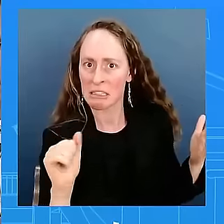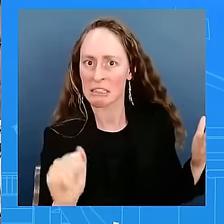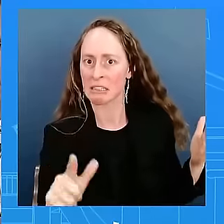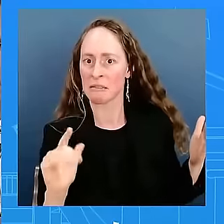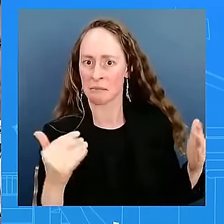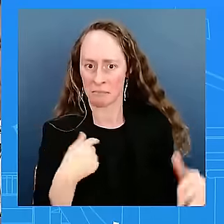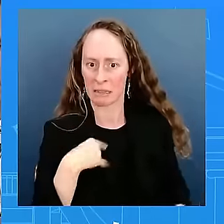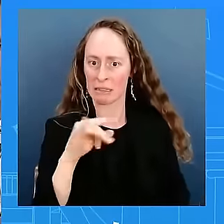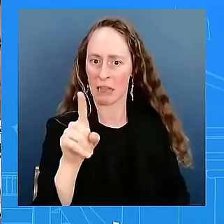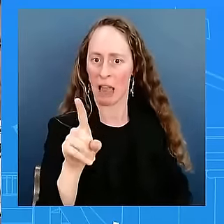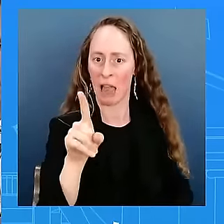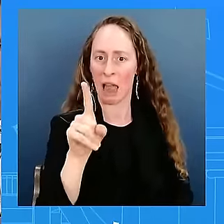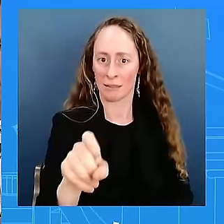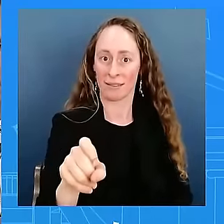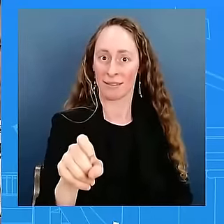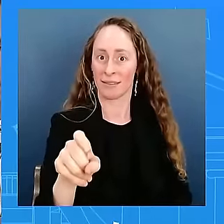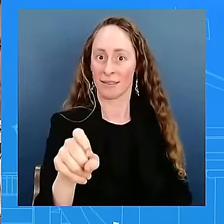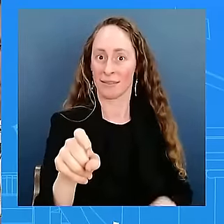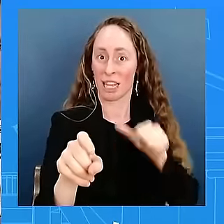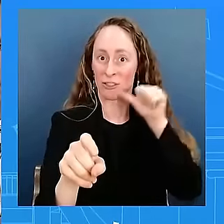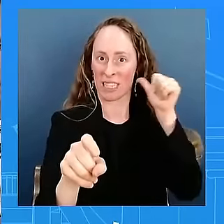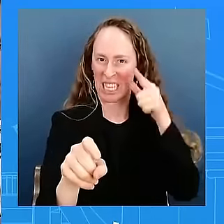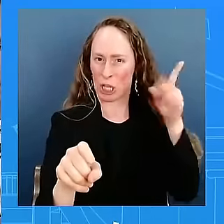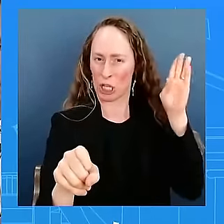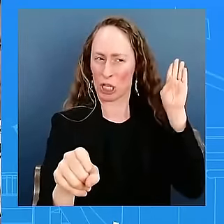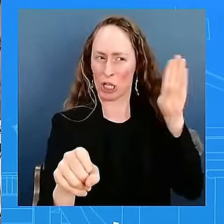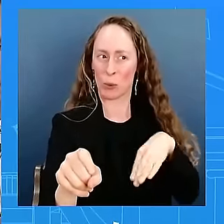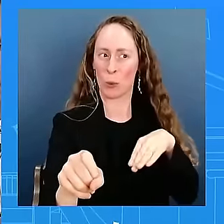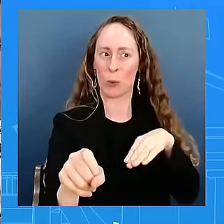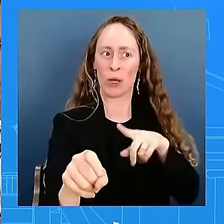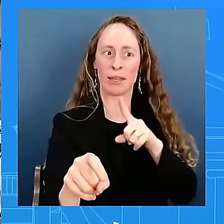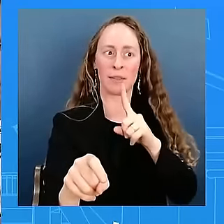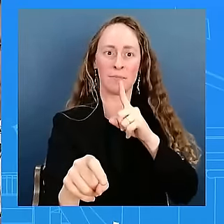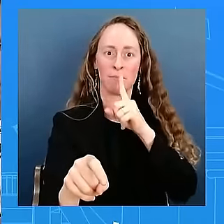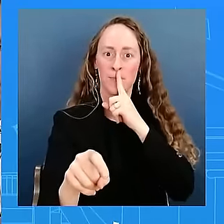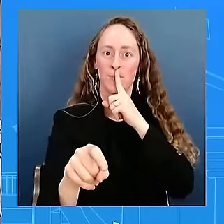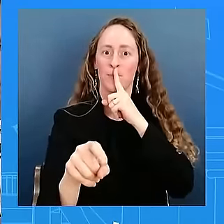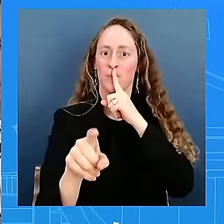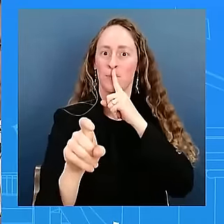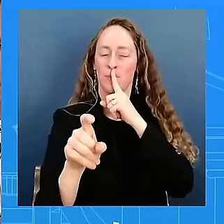just didn't want to answer that truthfully, you didn't want to despoil the process